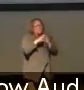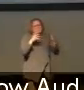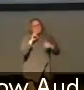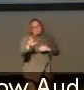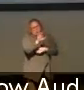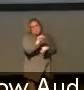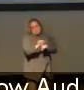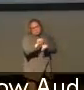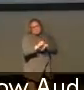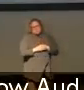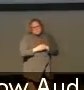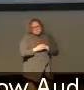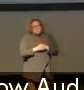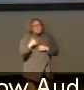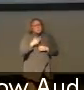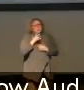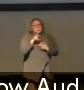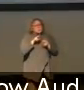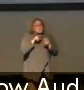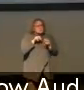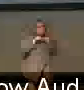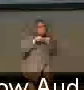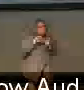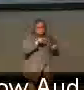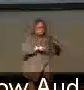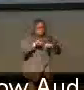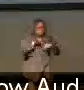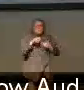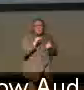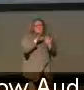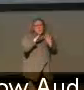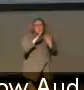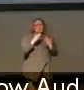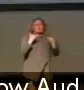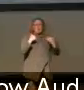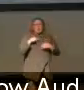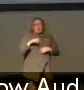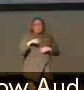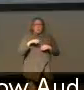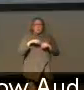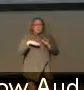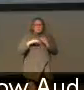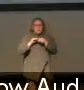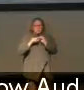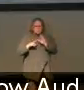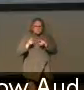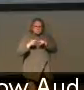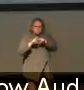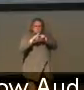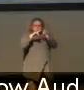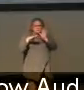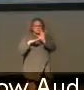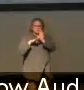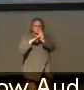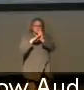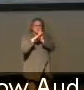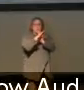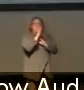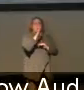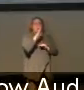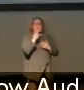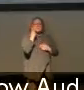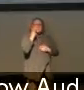will continue to look at the model, and as we now have plateaued in the surge, we will figure out how to reinfuse our nursing staff back